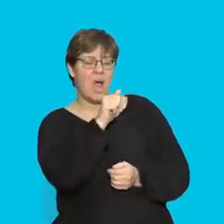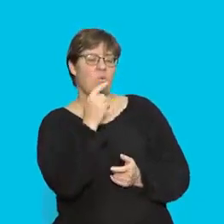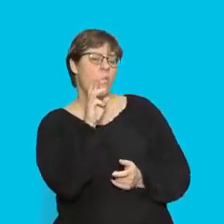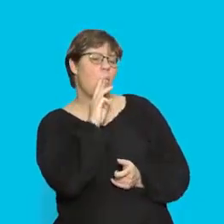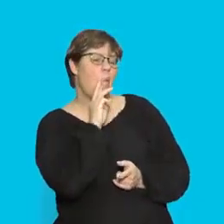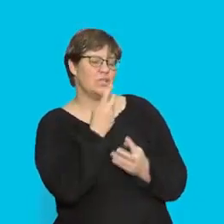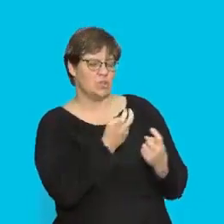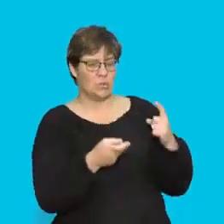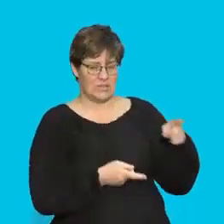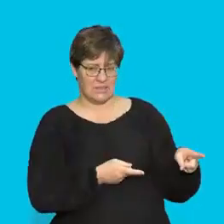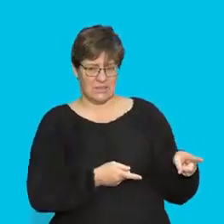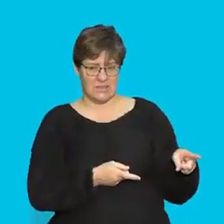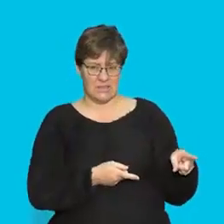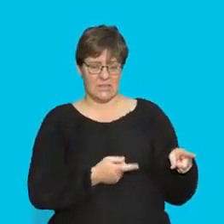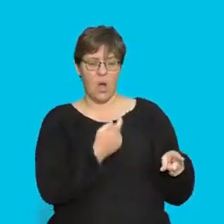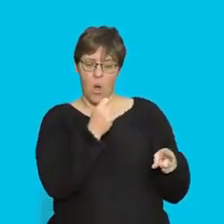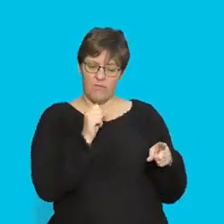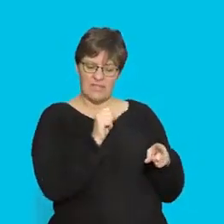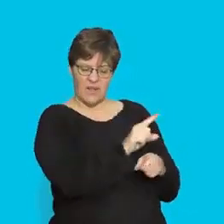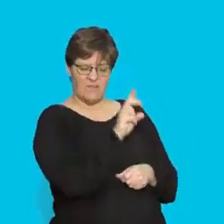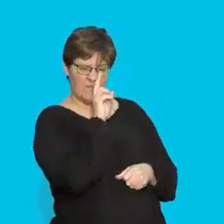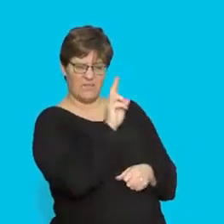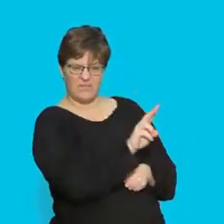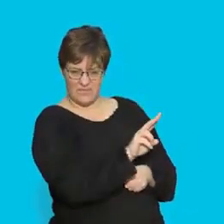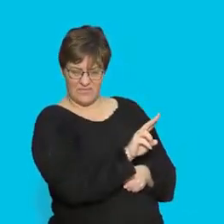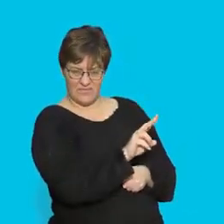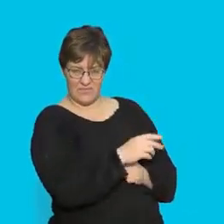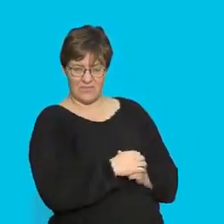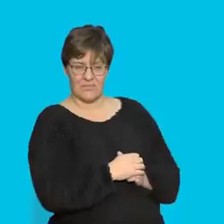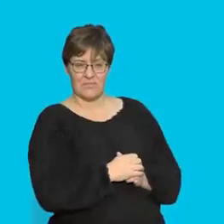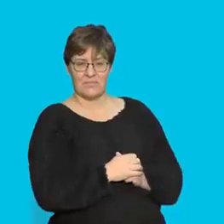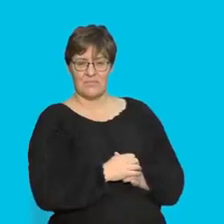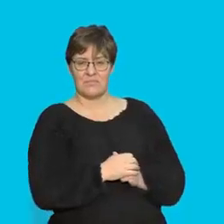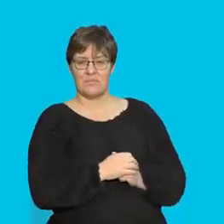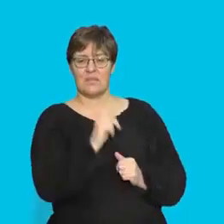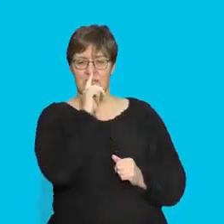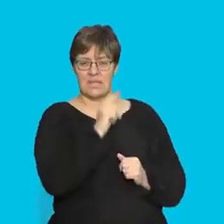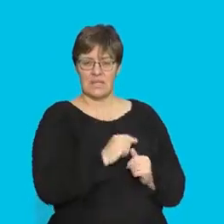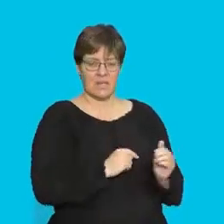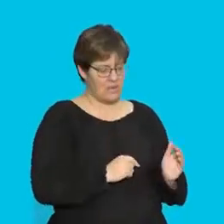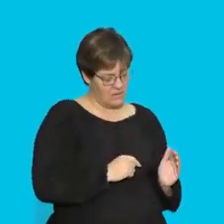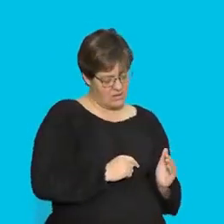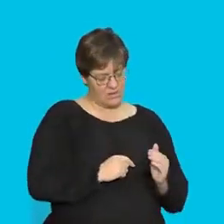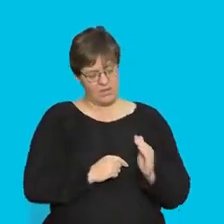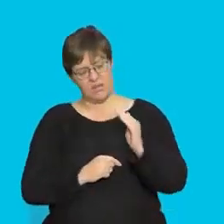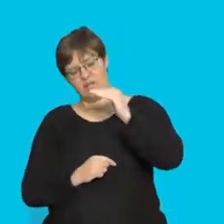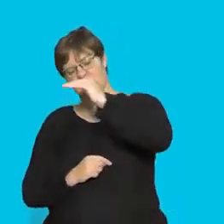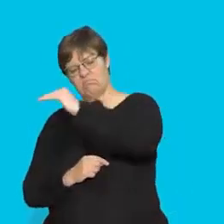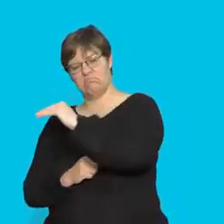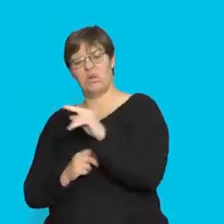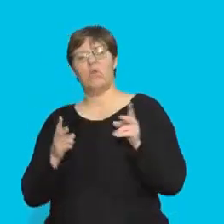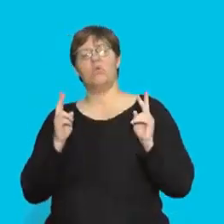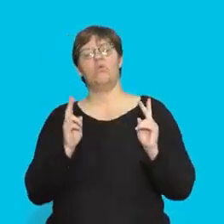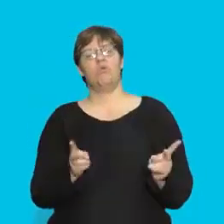in a little water source, completely on its own, we would see this